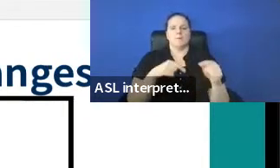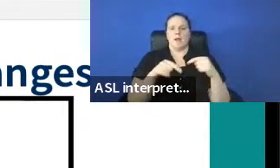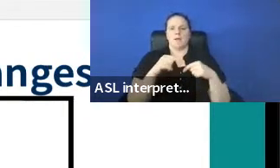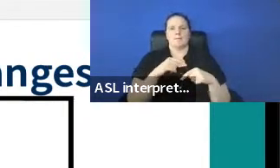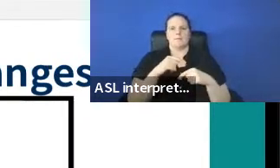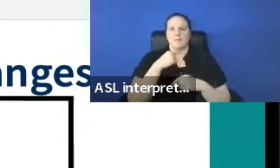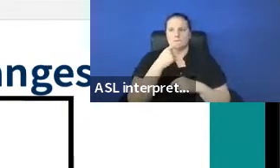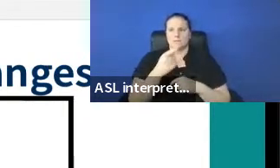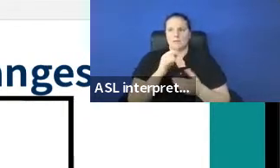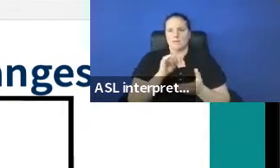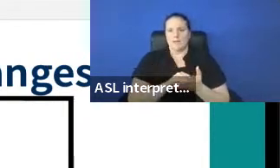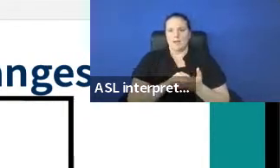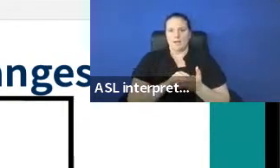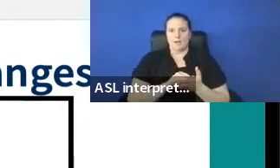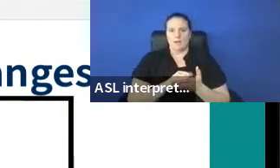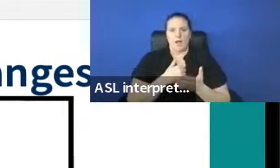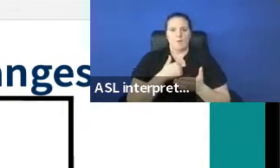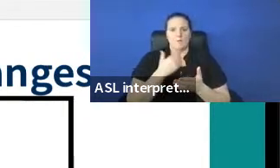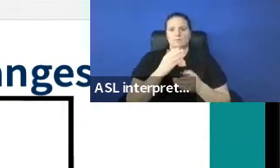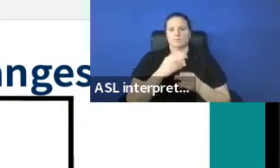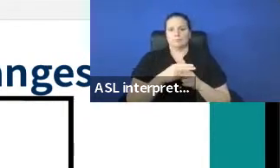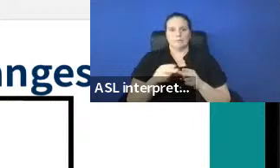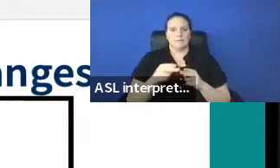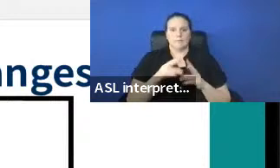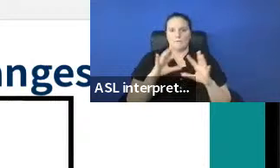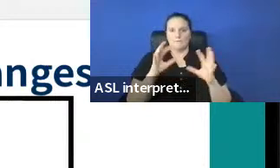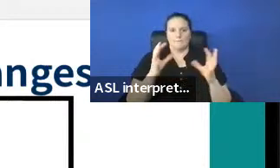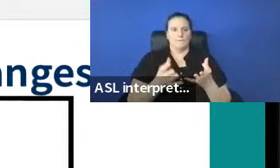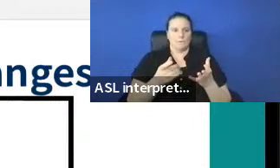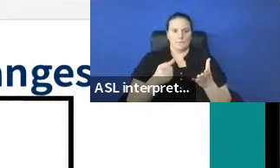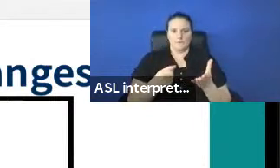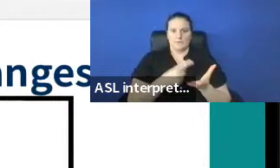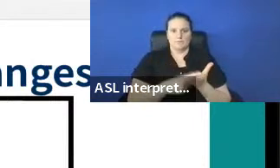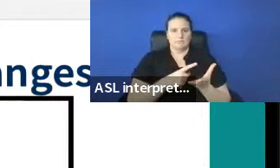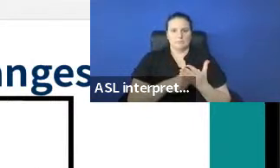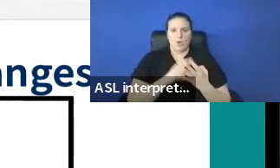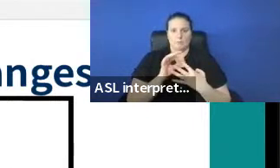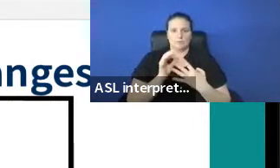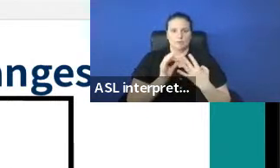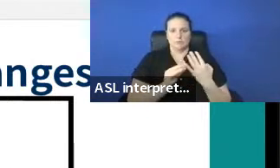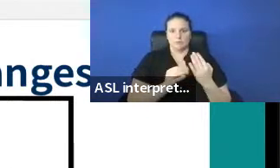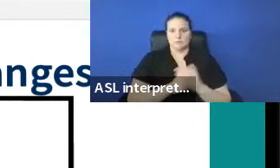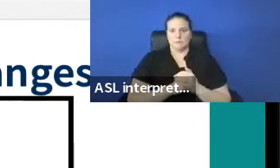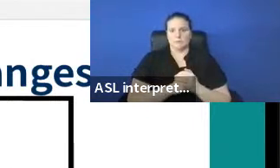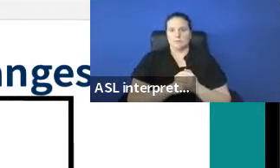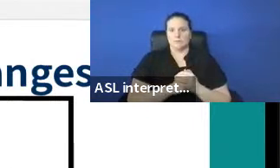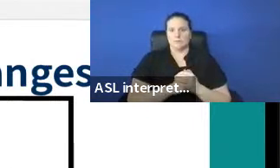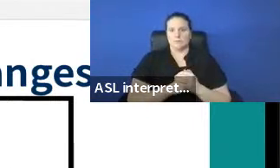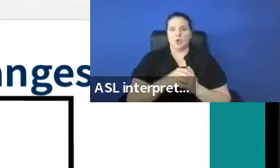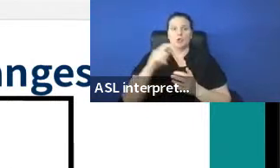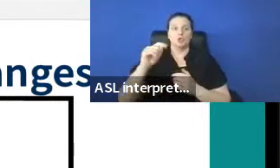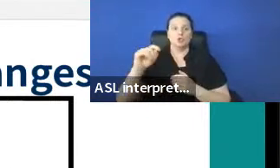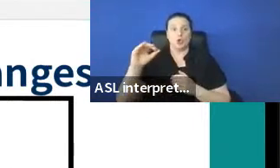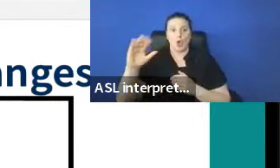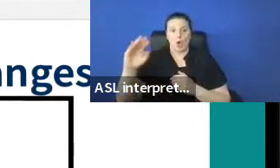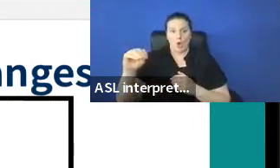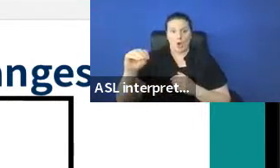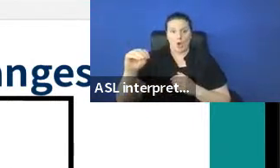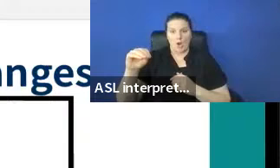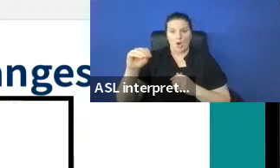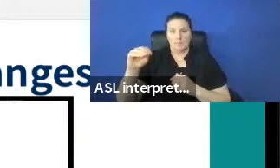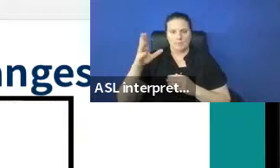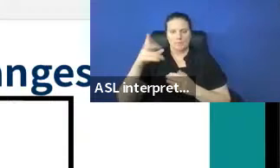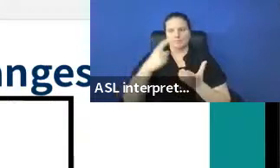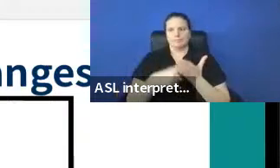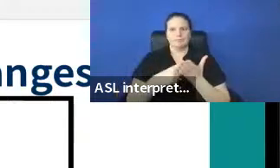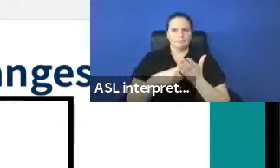that I'm going to do a brief overview of these options. And then Tom, right after me, is going to dive into